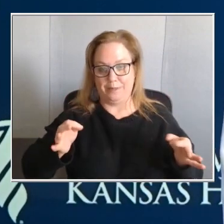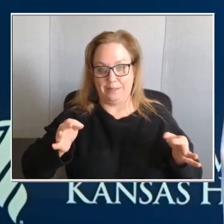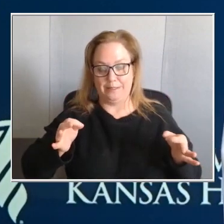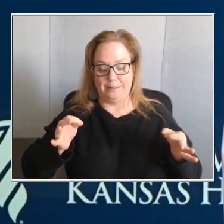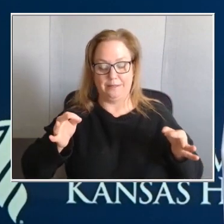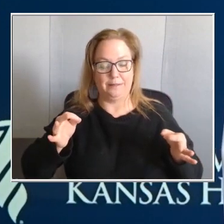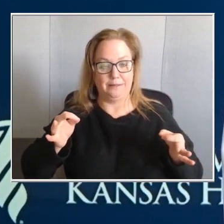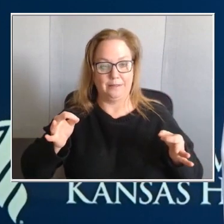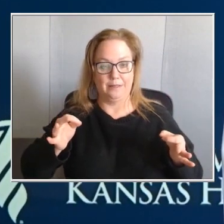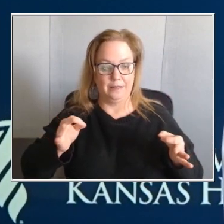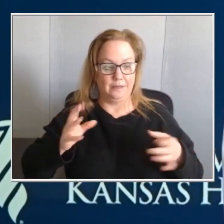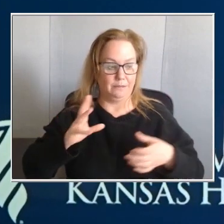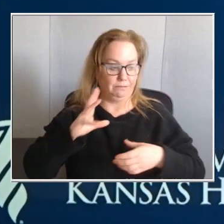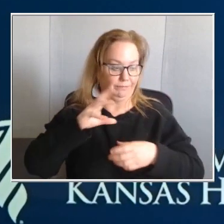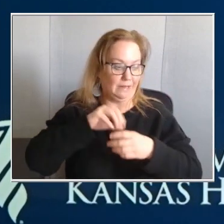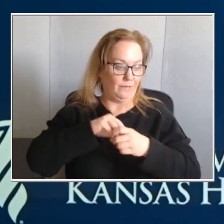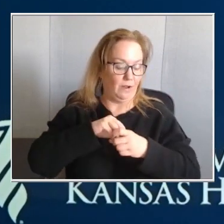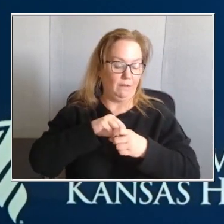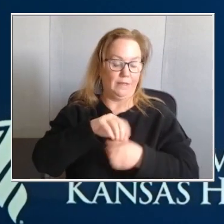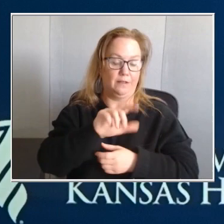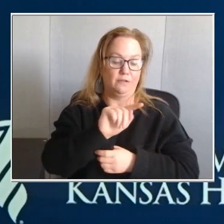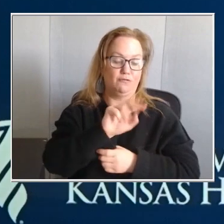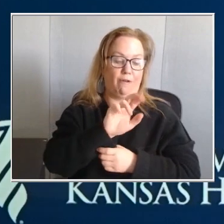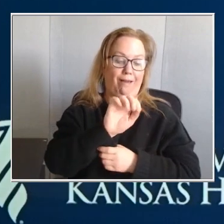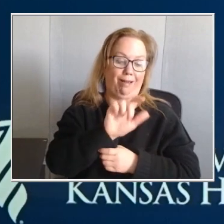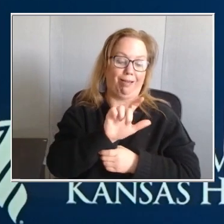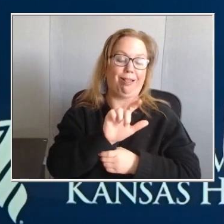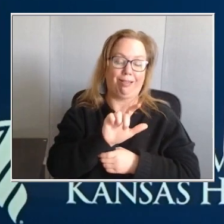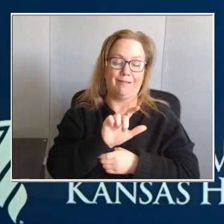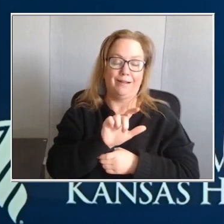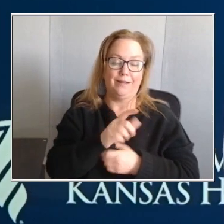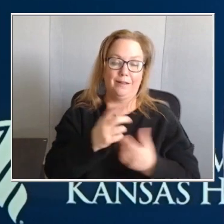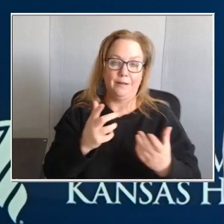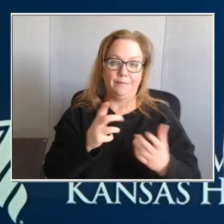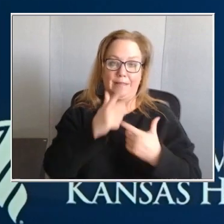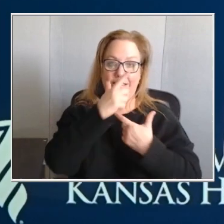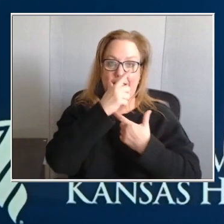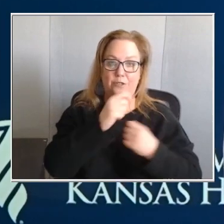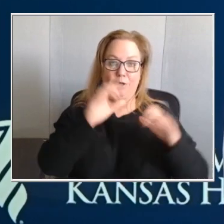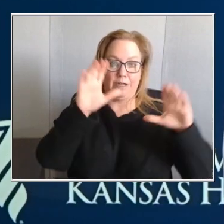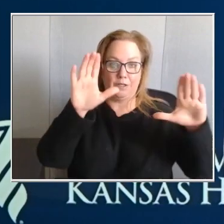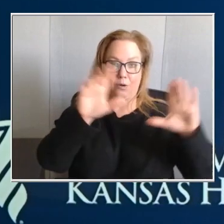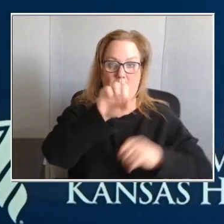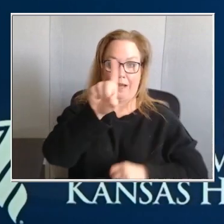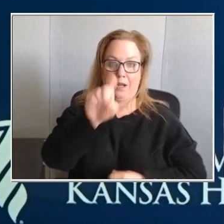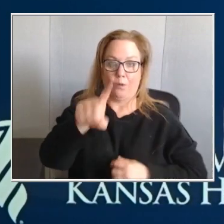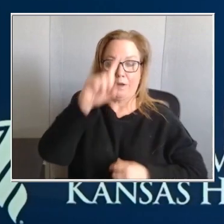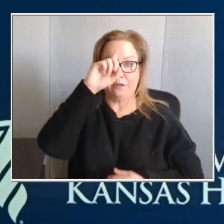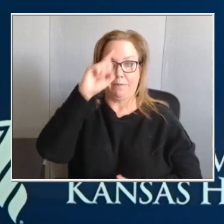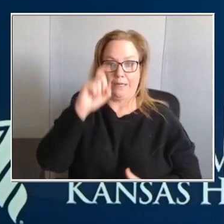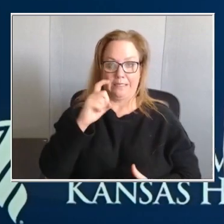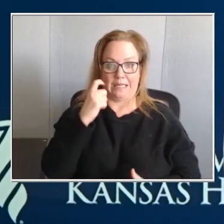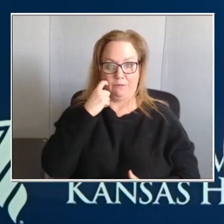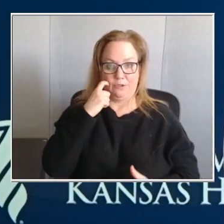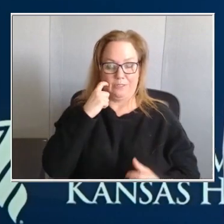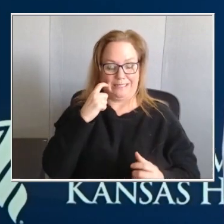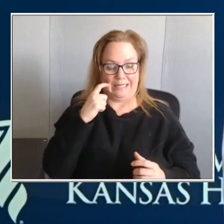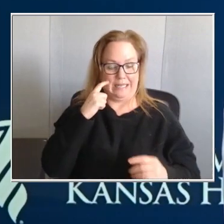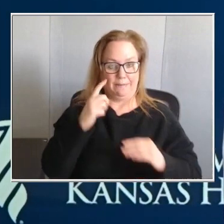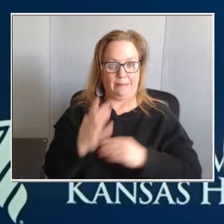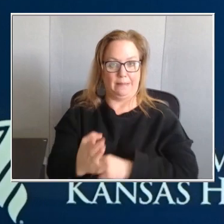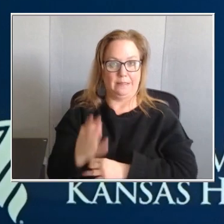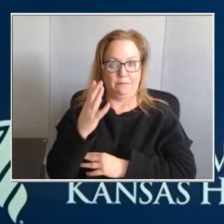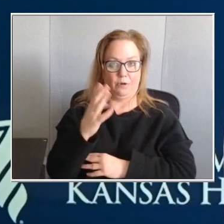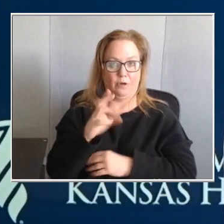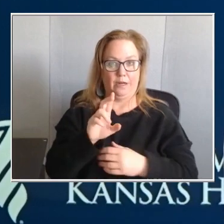to participate in such clinical trials. It's interesting. This is a great question because I was just thinking about this earlier this morning at